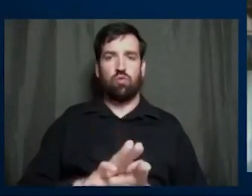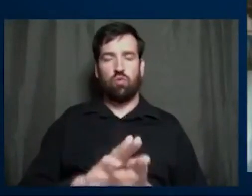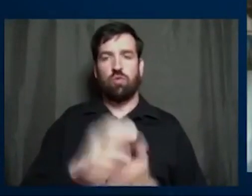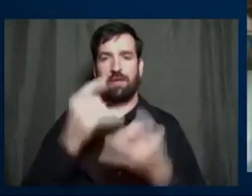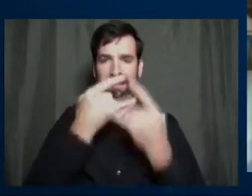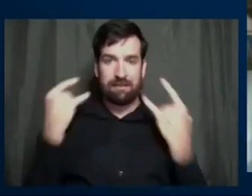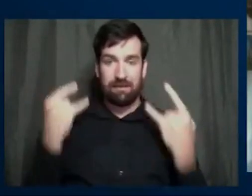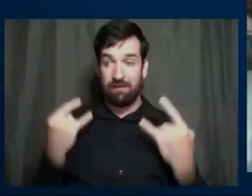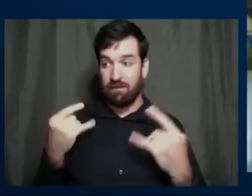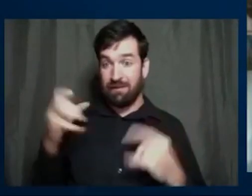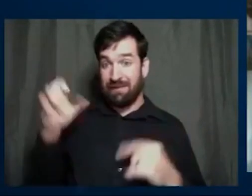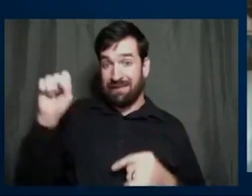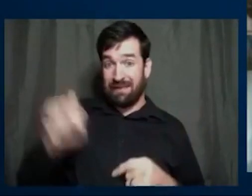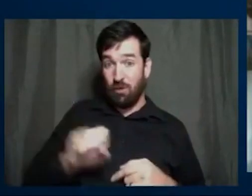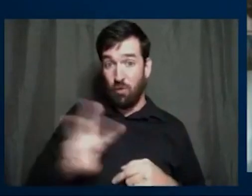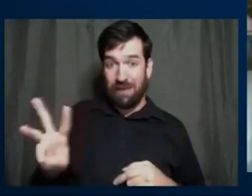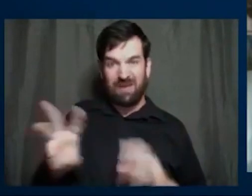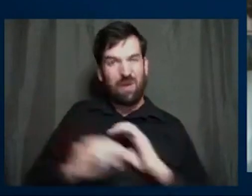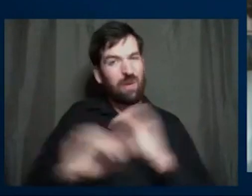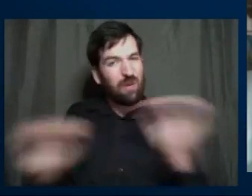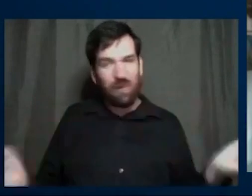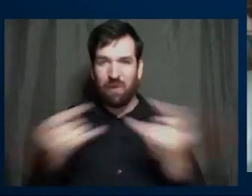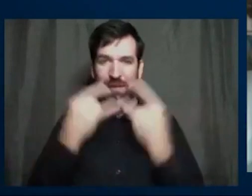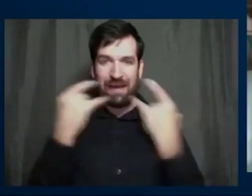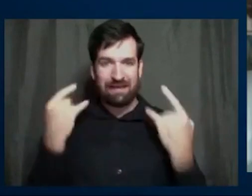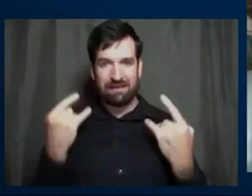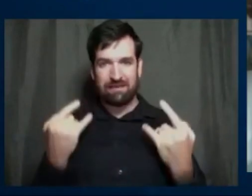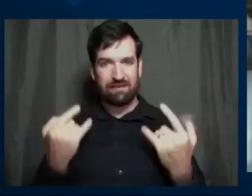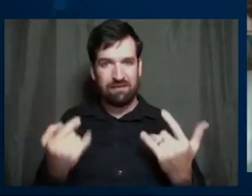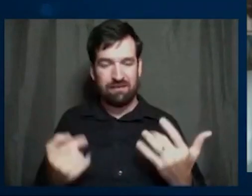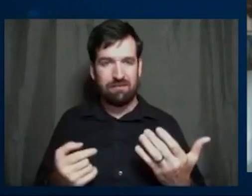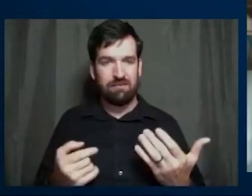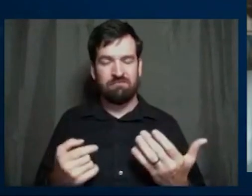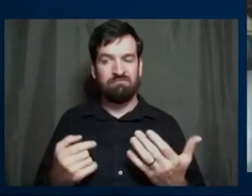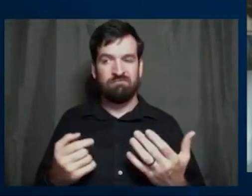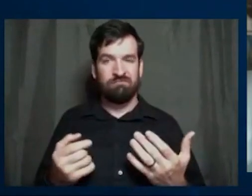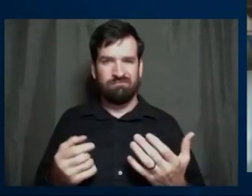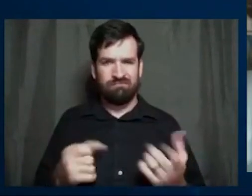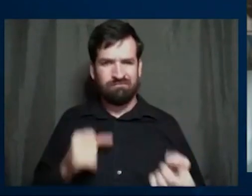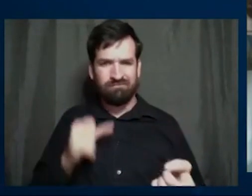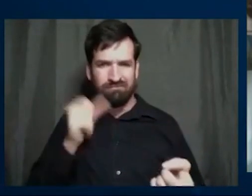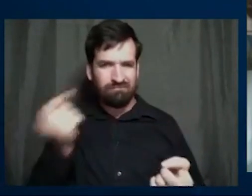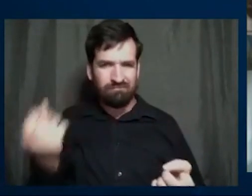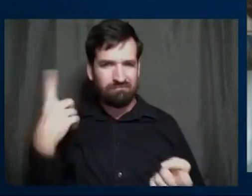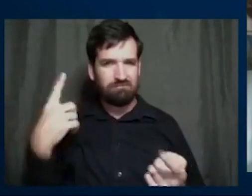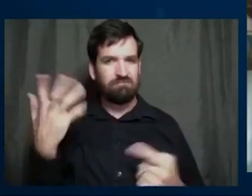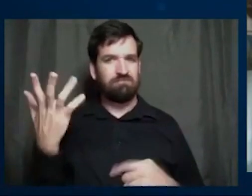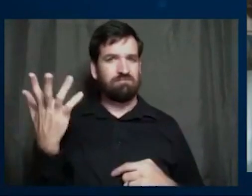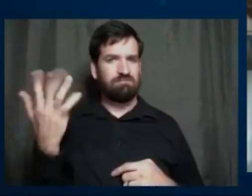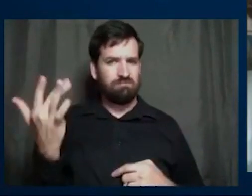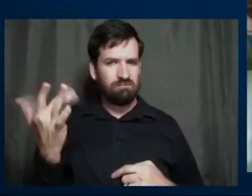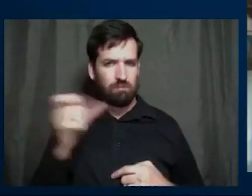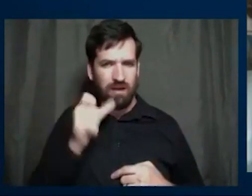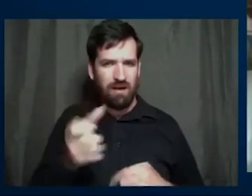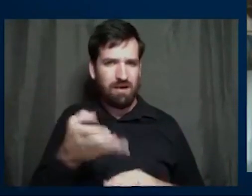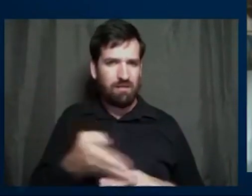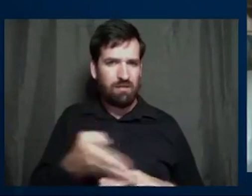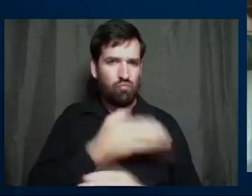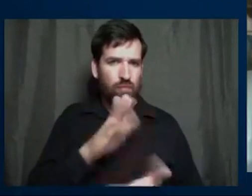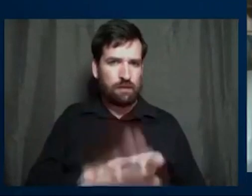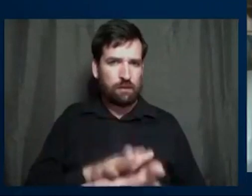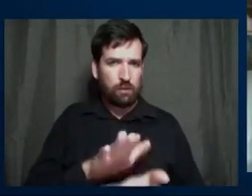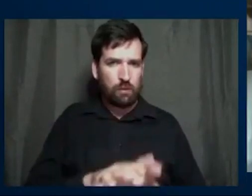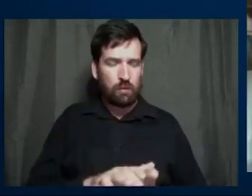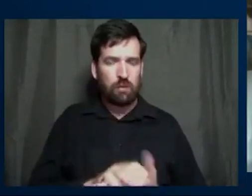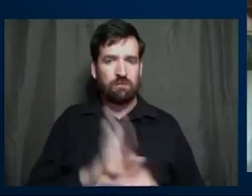daycares mask. I know a lot do here in our area as well. She doesn't get it. Why aren't preschools where you see four-year-old